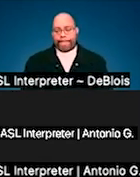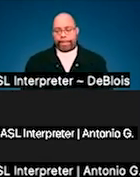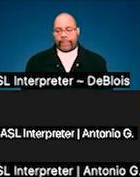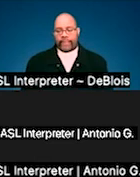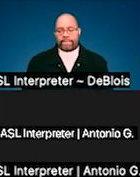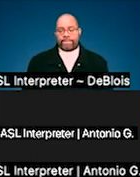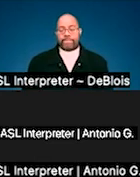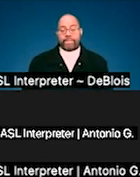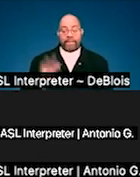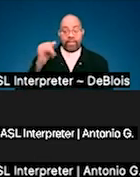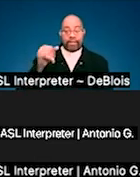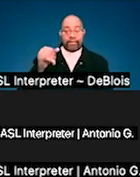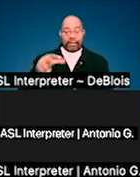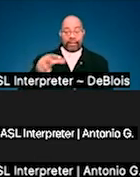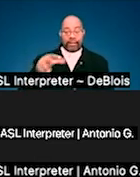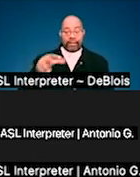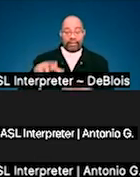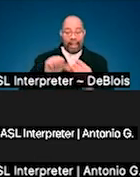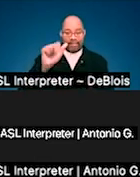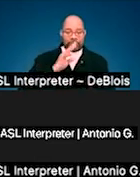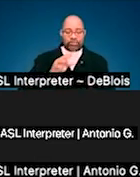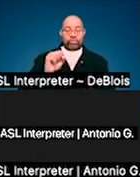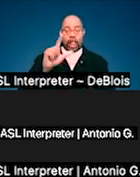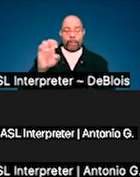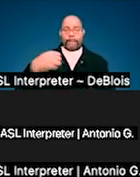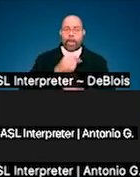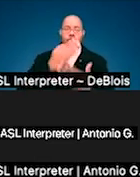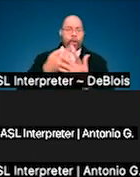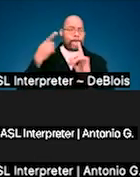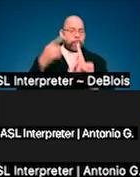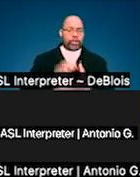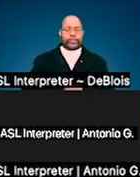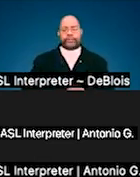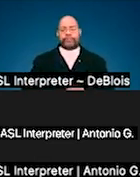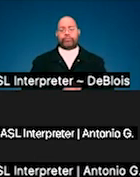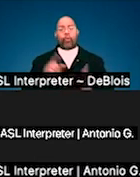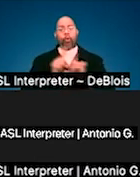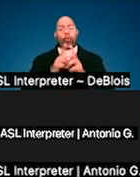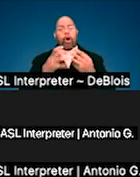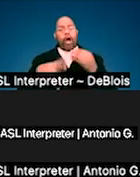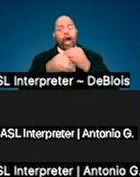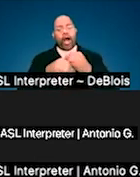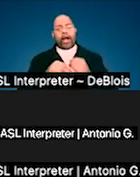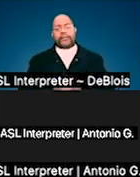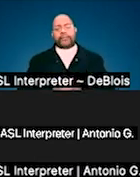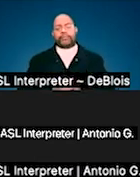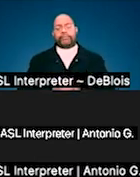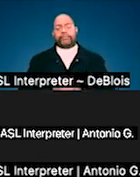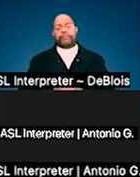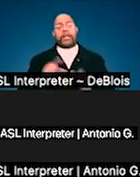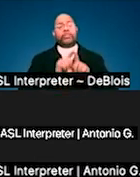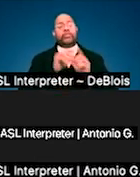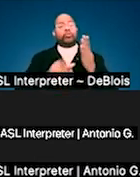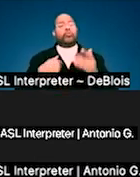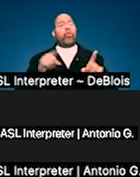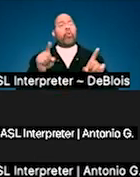If I may add, this is Ava speaking. Stella made some really great points. I also want to add that as students, we're also